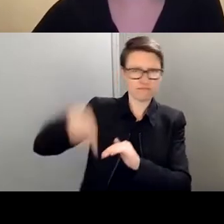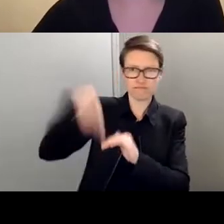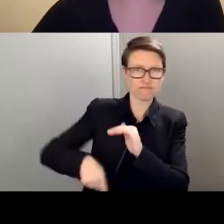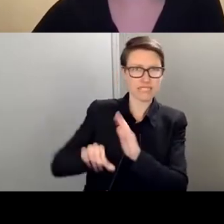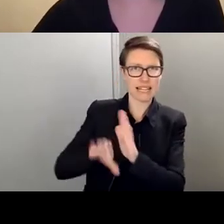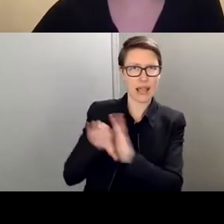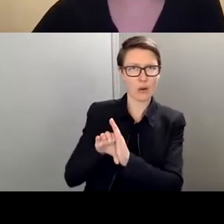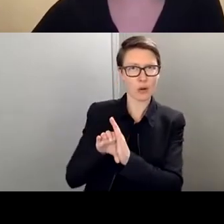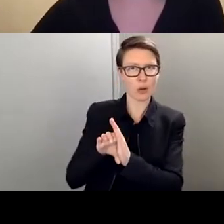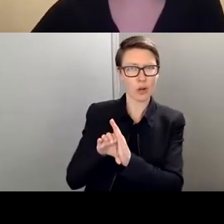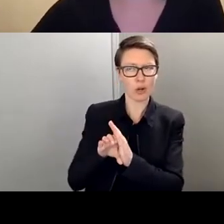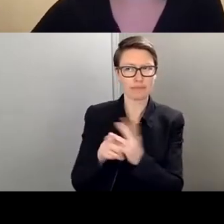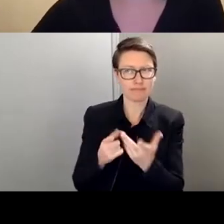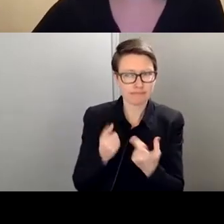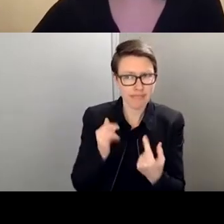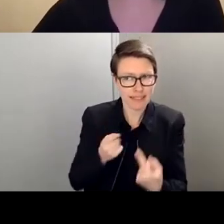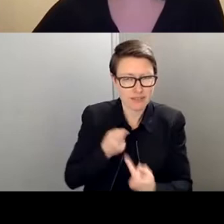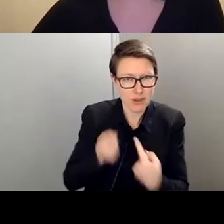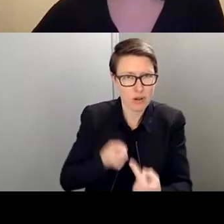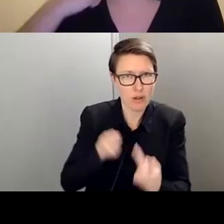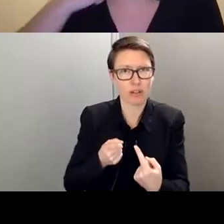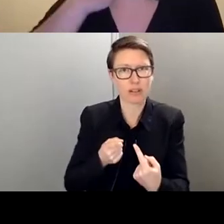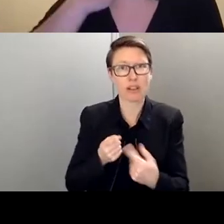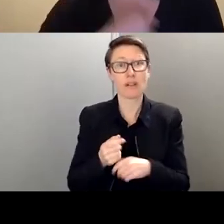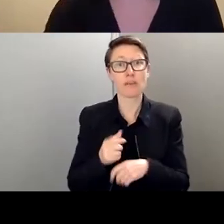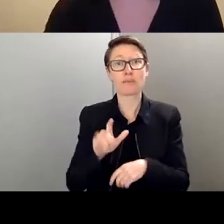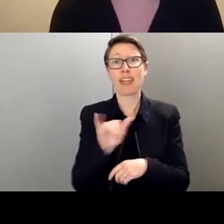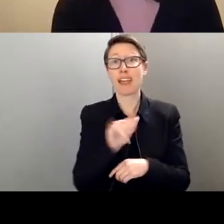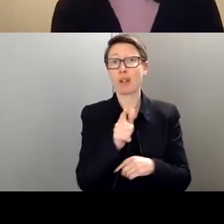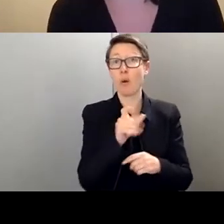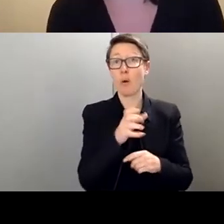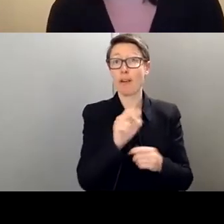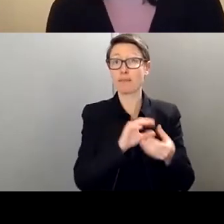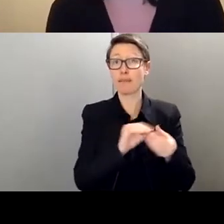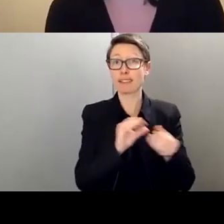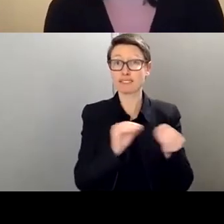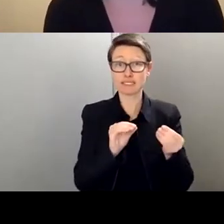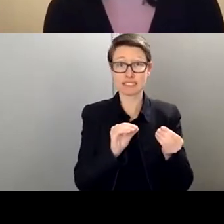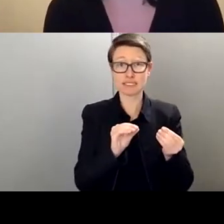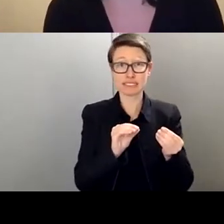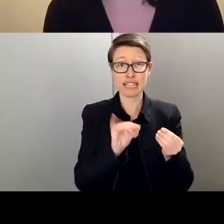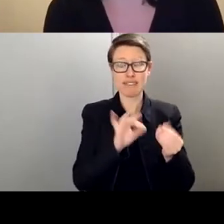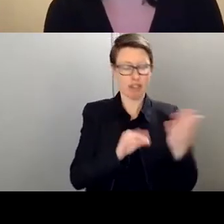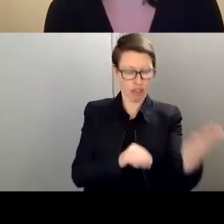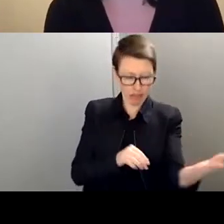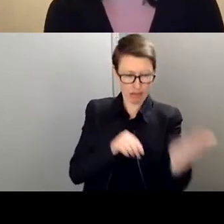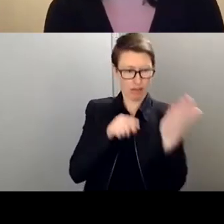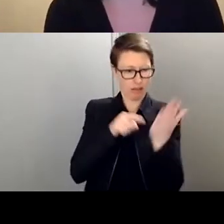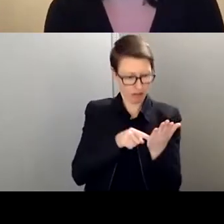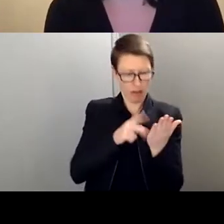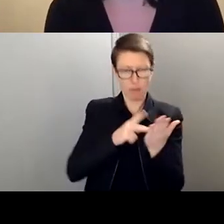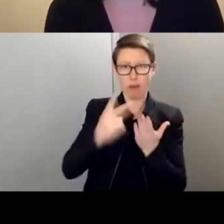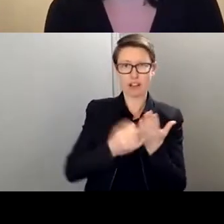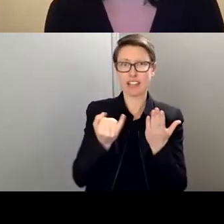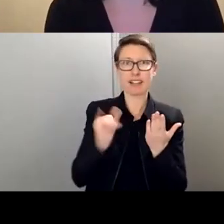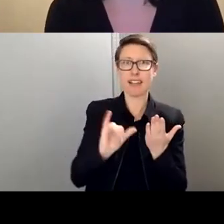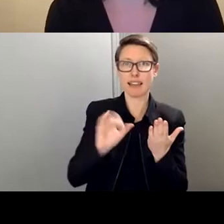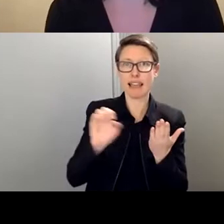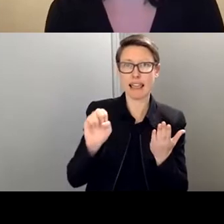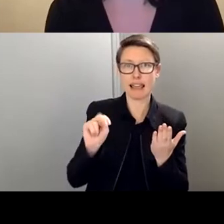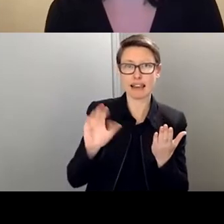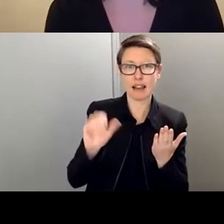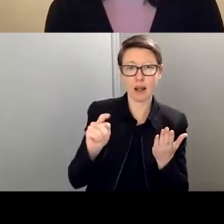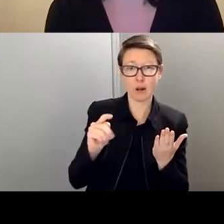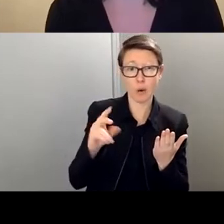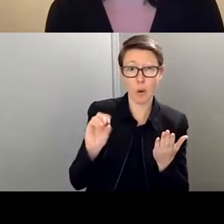have projects that come to the market like Encanto, that helps not only the kids that